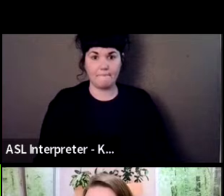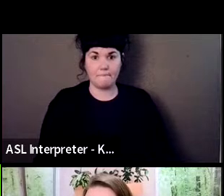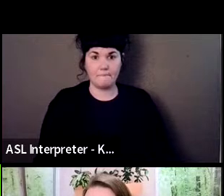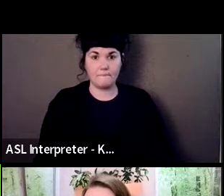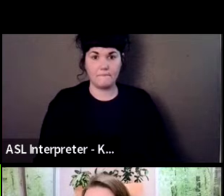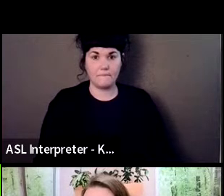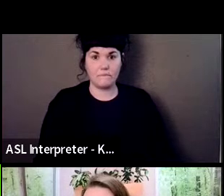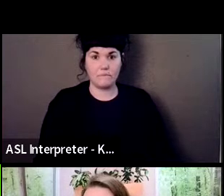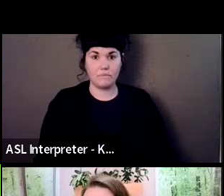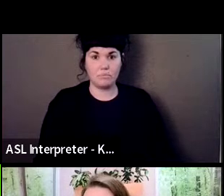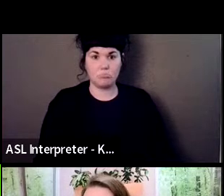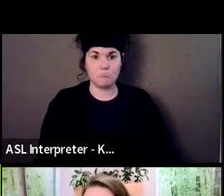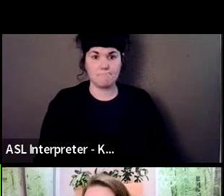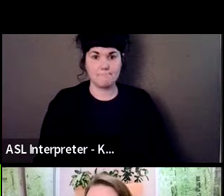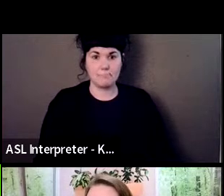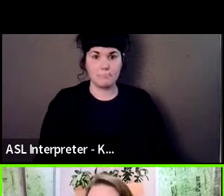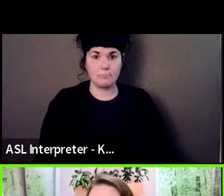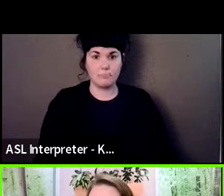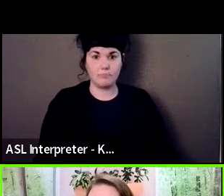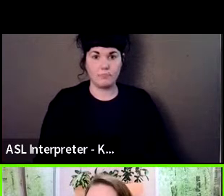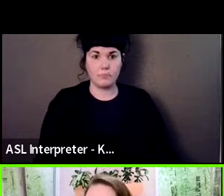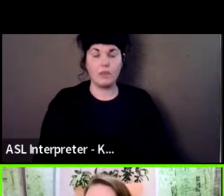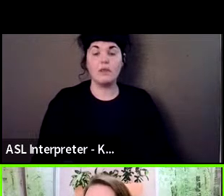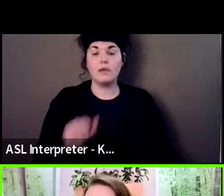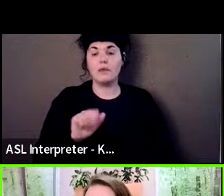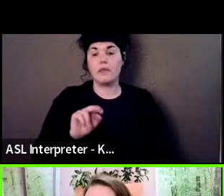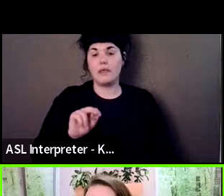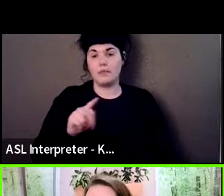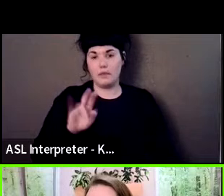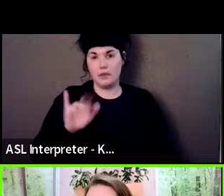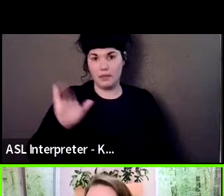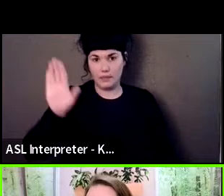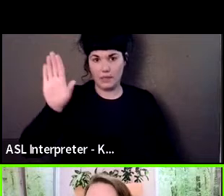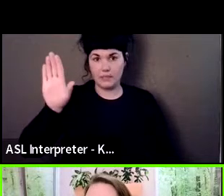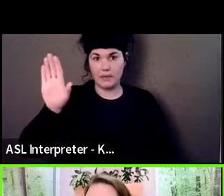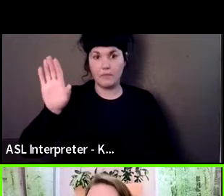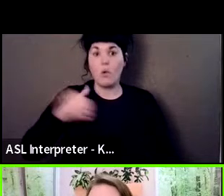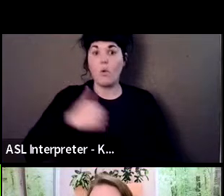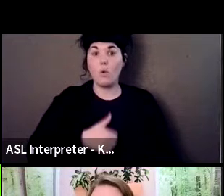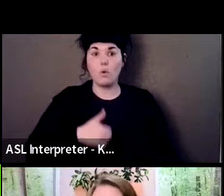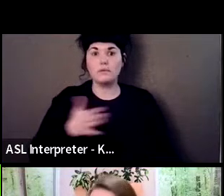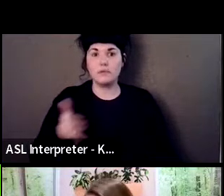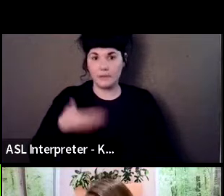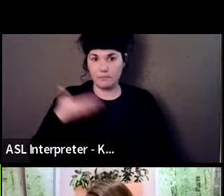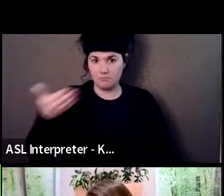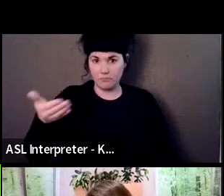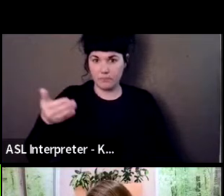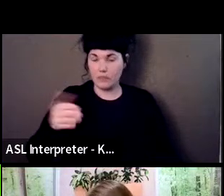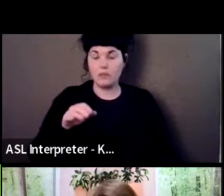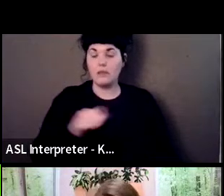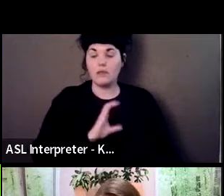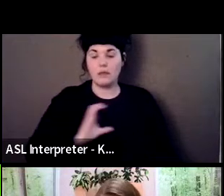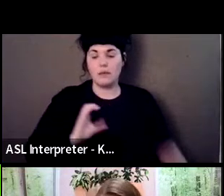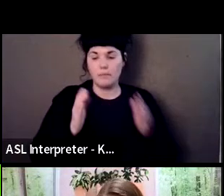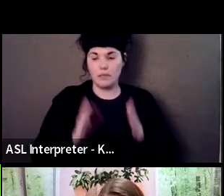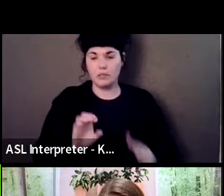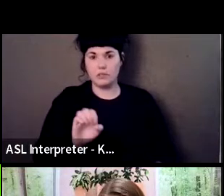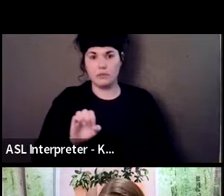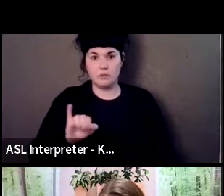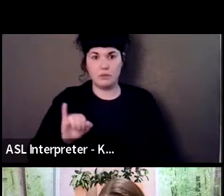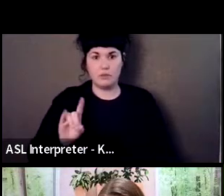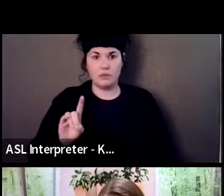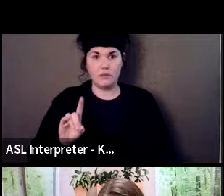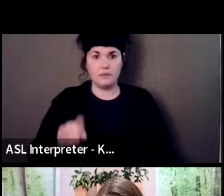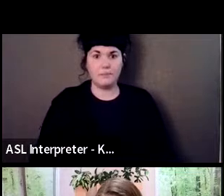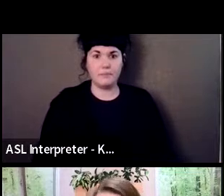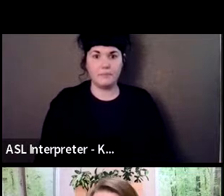All right. Okay. Anthony's got his hand up. I'm sorry. Oh, Anthony, Commissioner Eade, I'm sorry. It's not